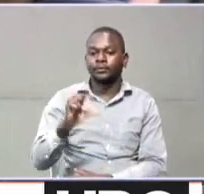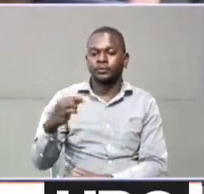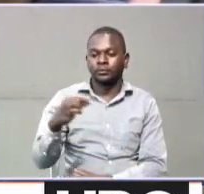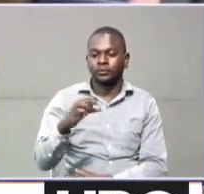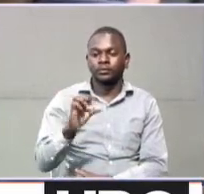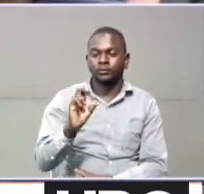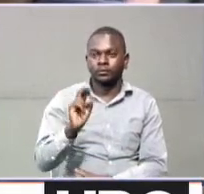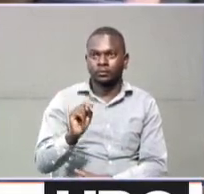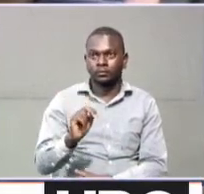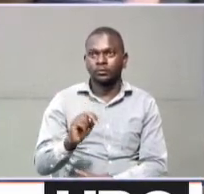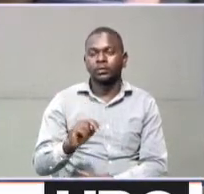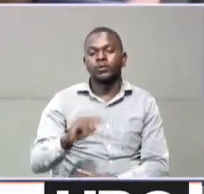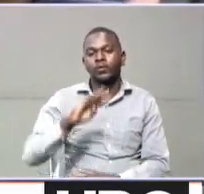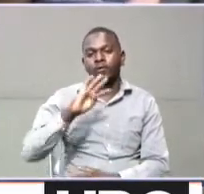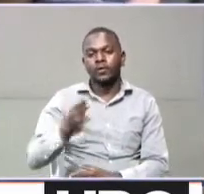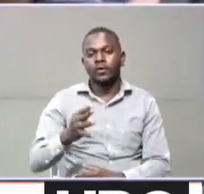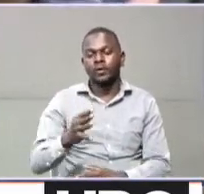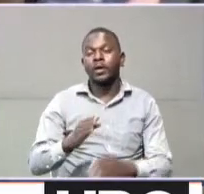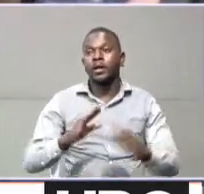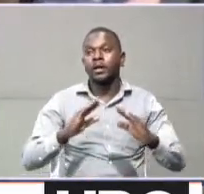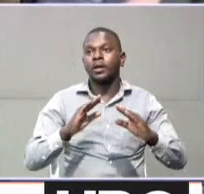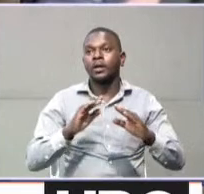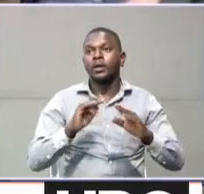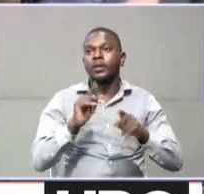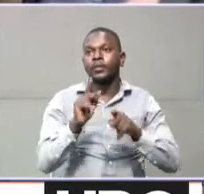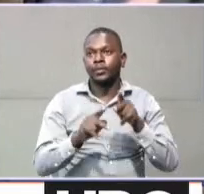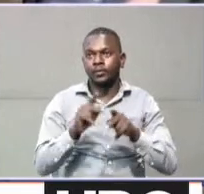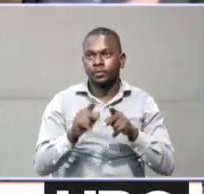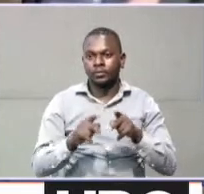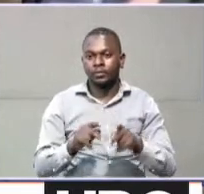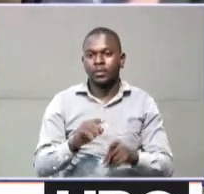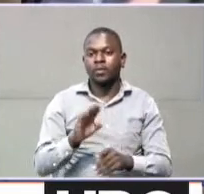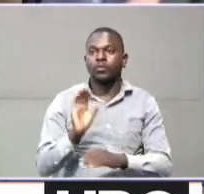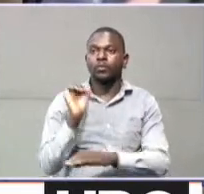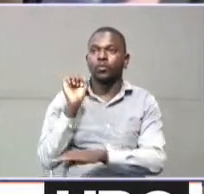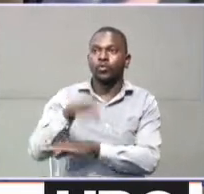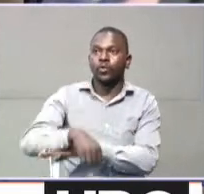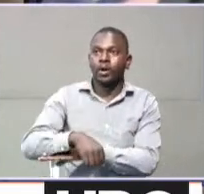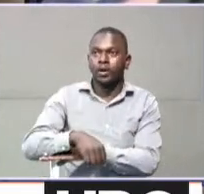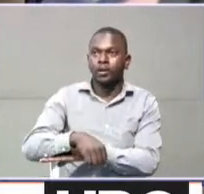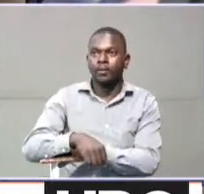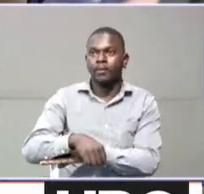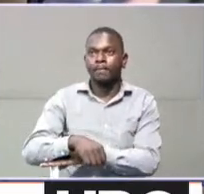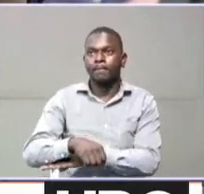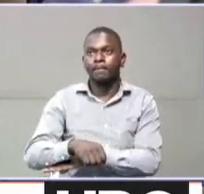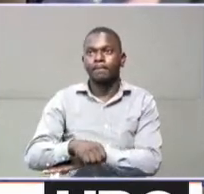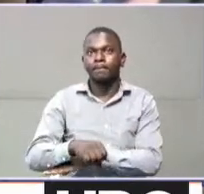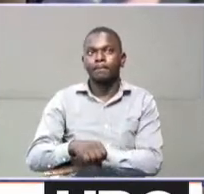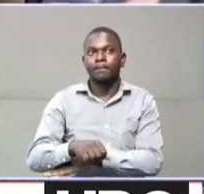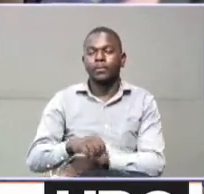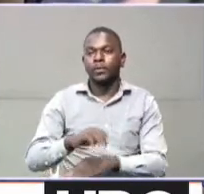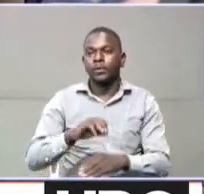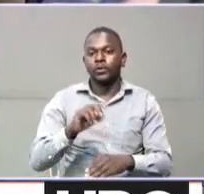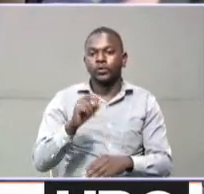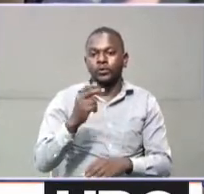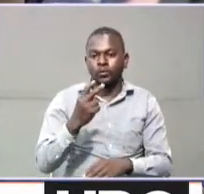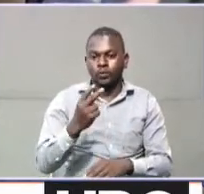40 southern households as follows bududa 2015